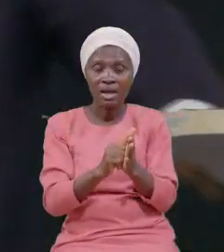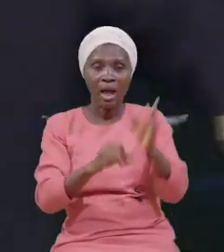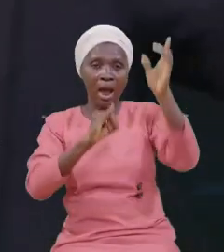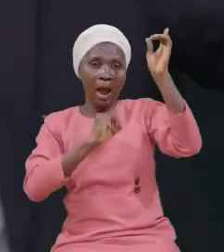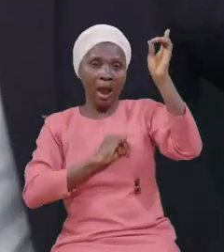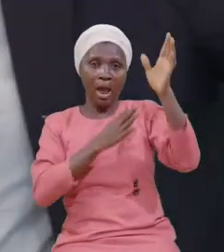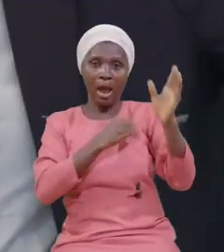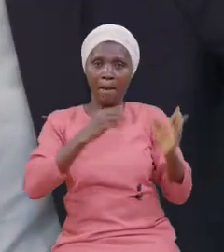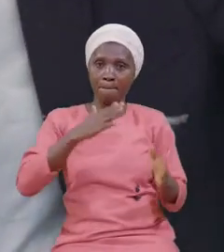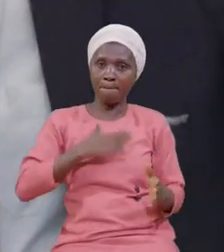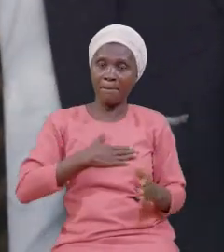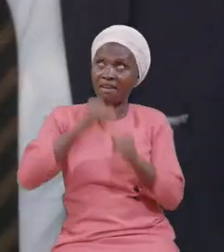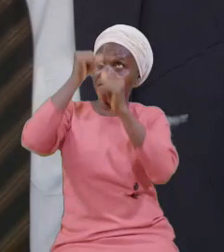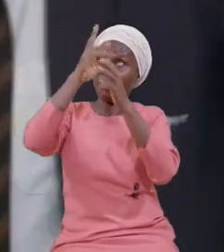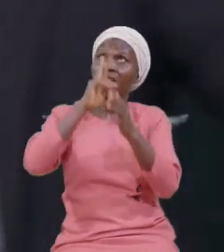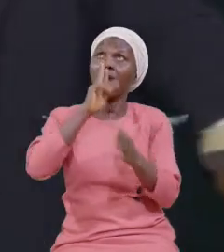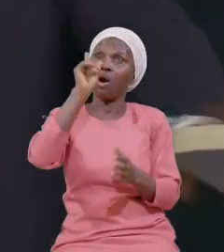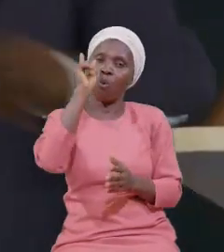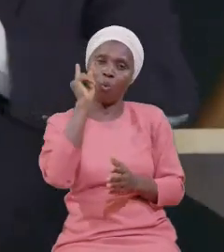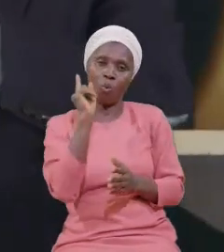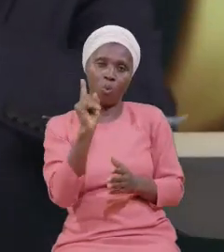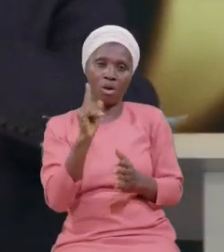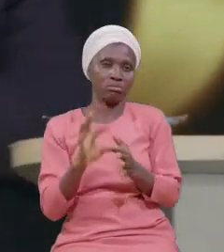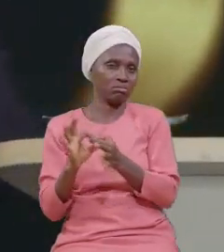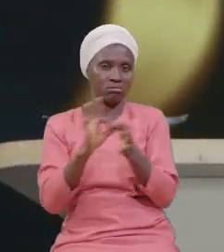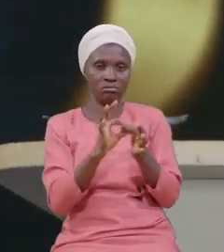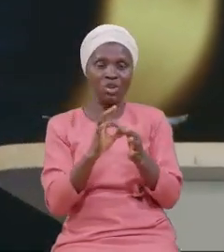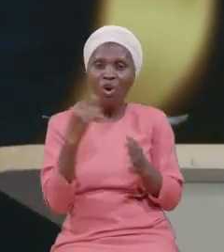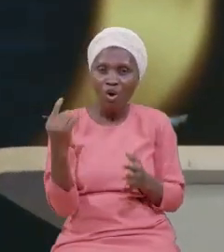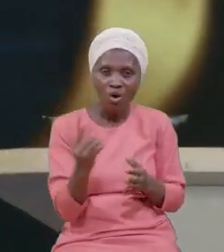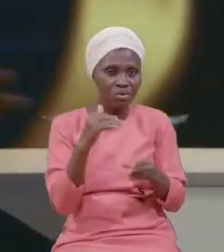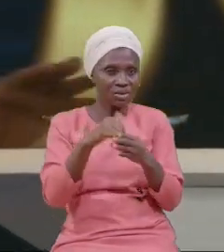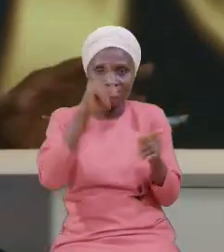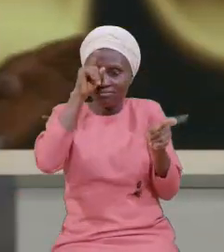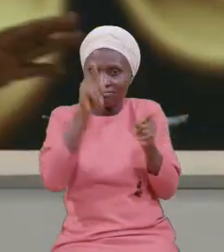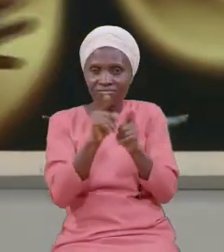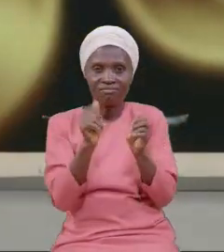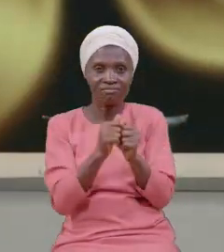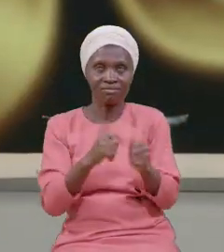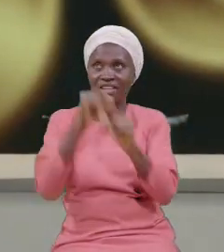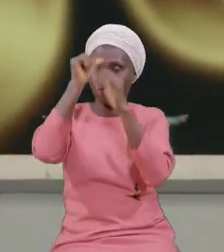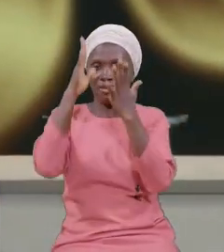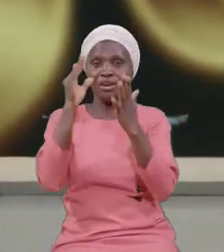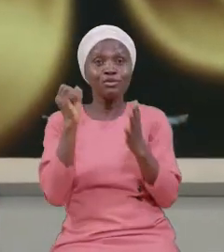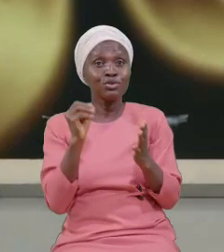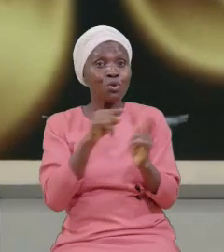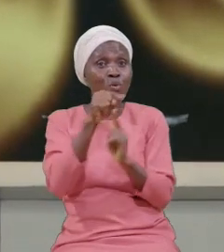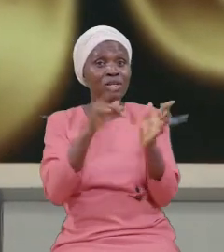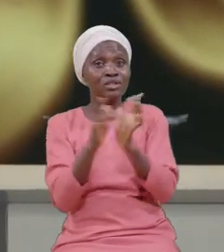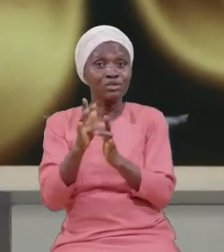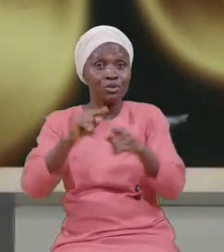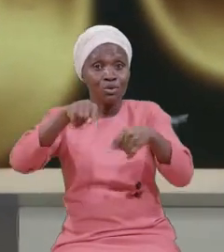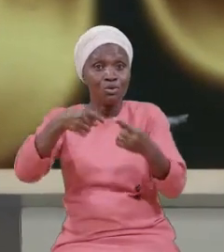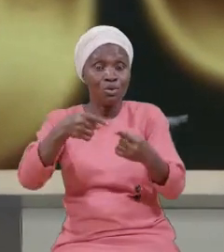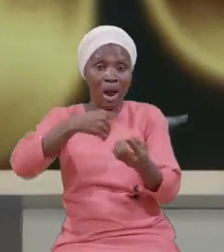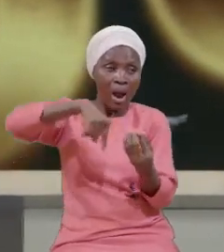Always in agreement with the Father. So when he went about doing good, healing all